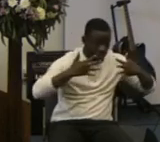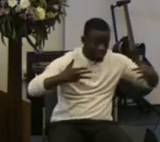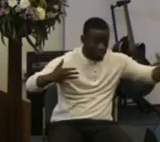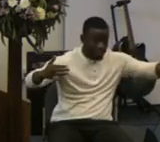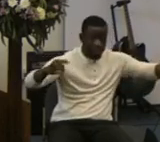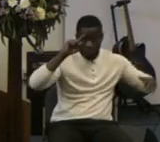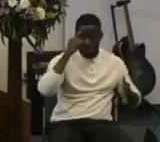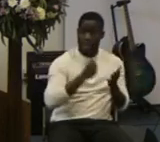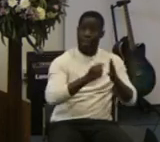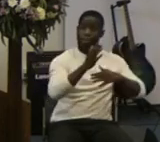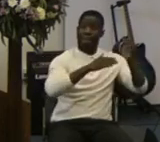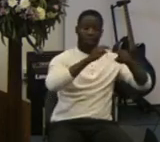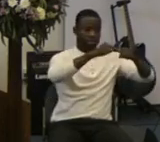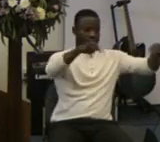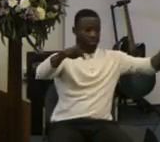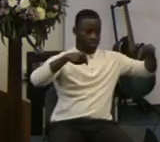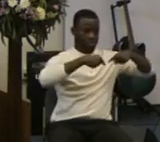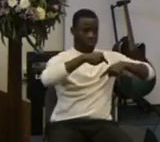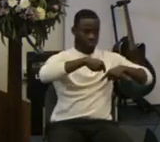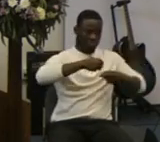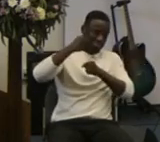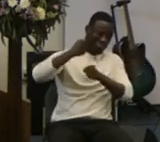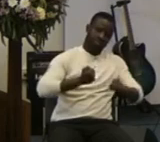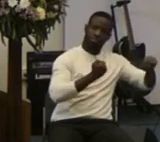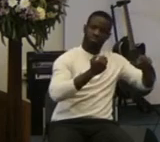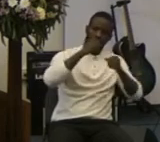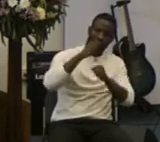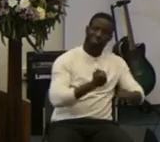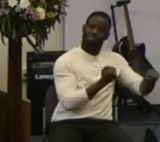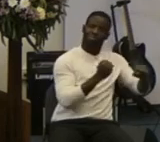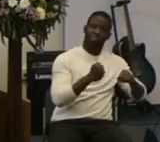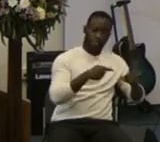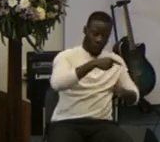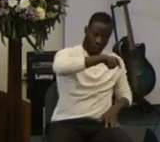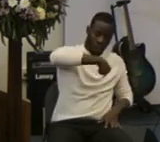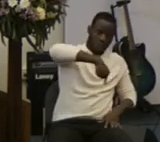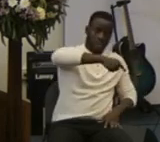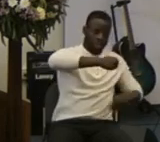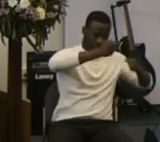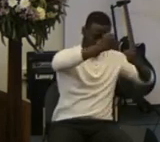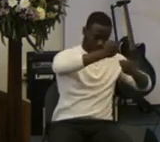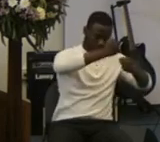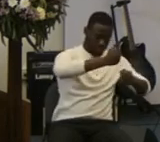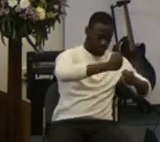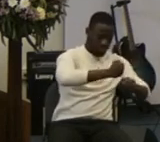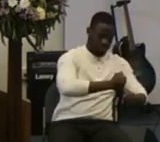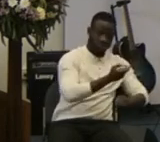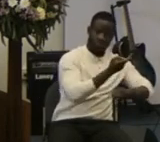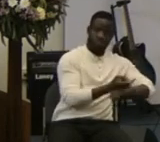crowd, they made an opening in the roof above Jesus by digging through it and then lowered the mat the man was lying